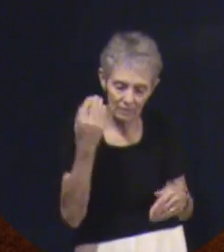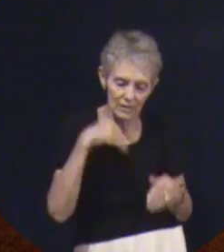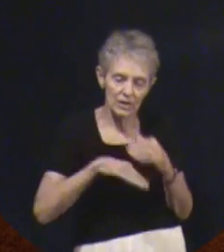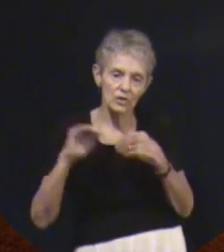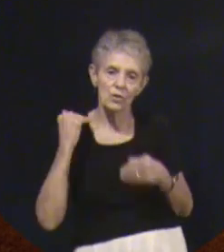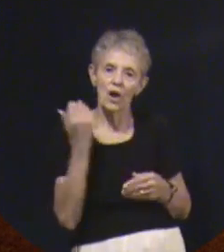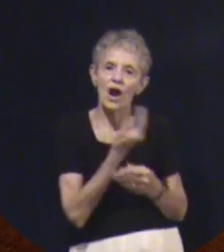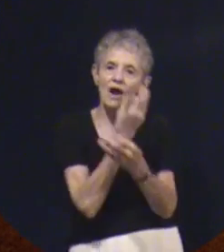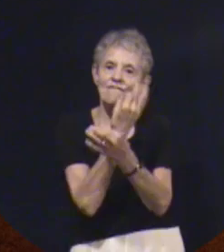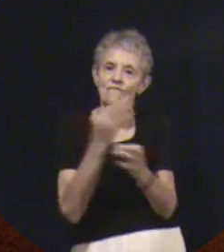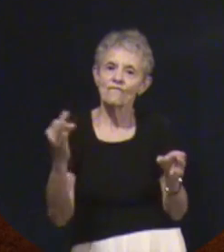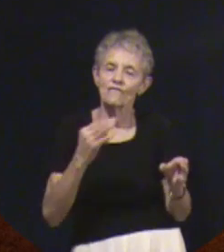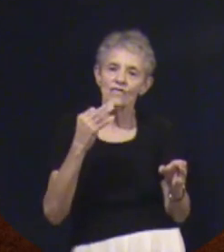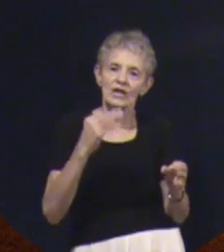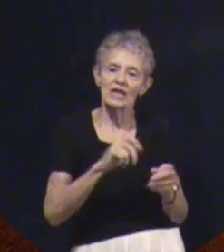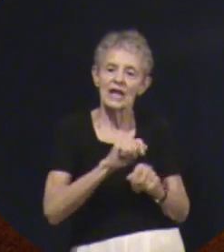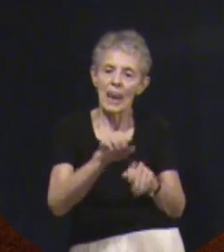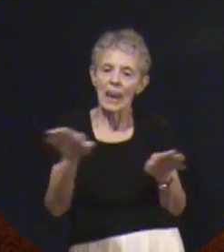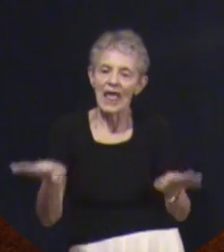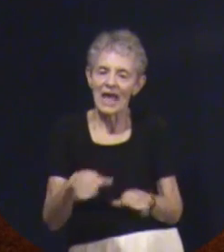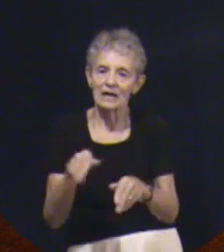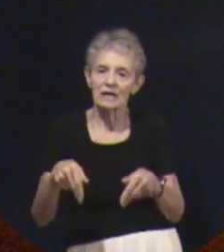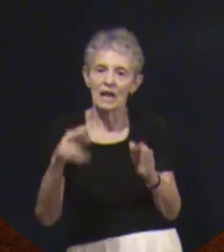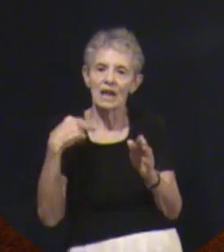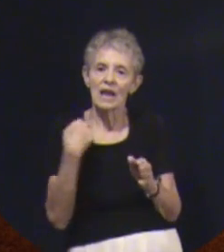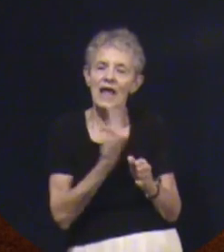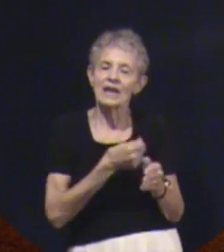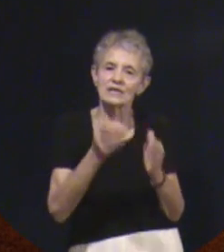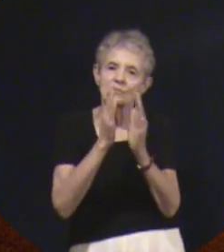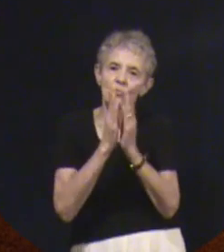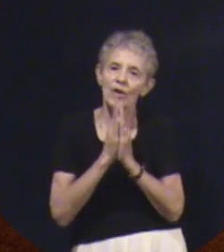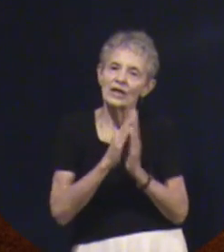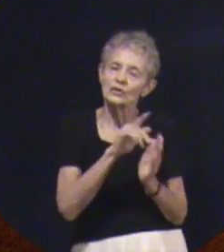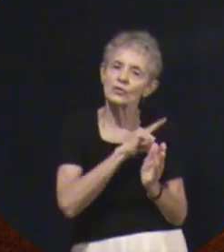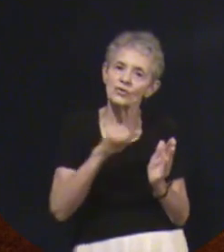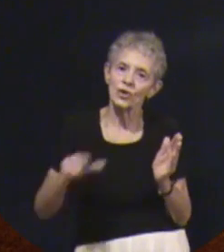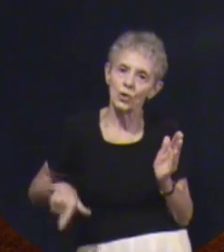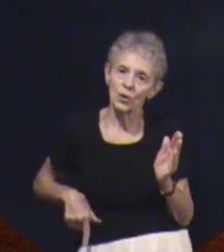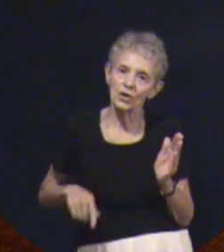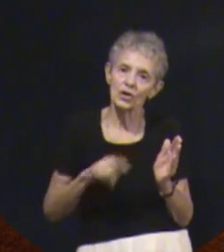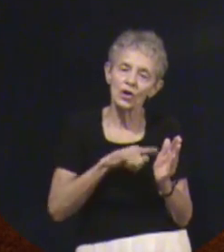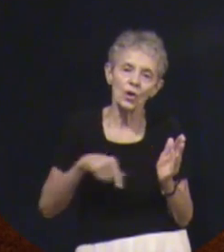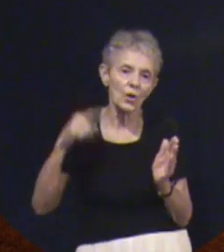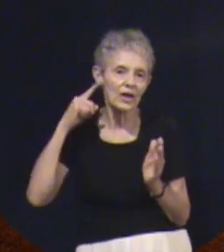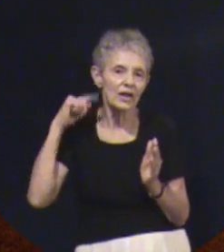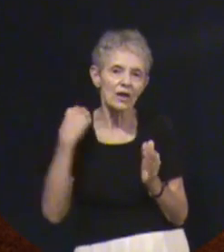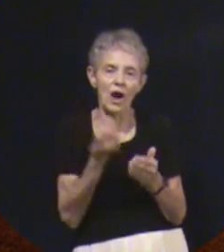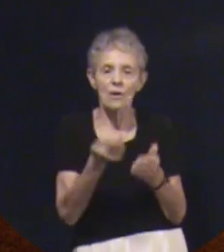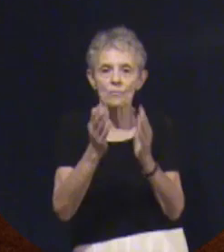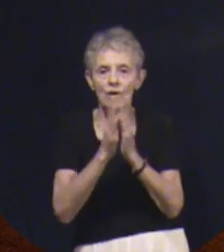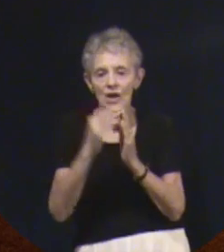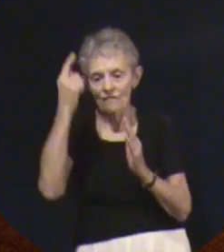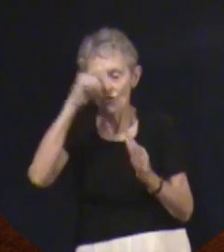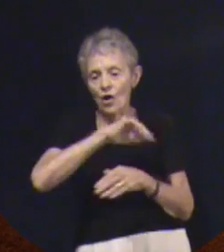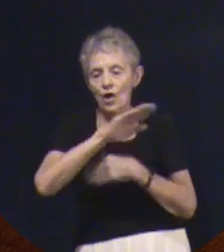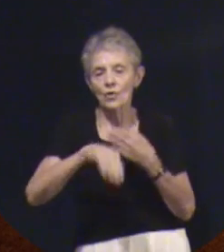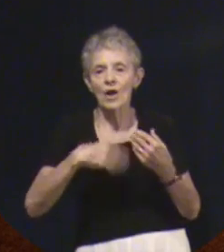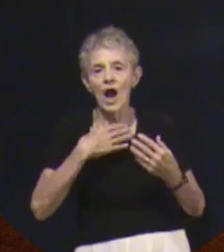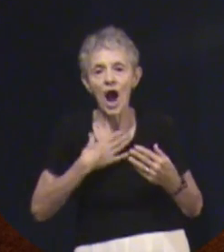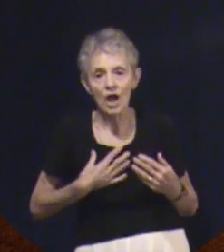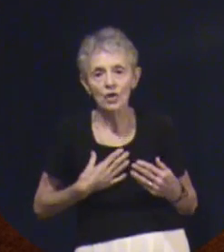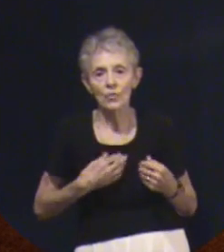free land, let us pray to the Lord. Lord, hear our prayer. For those who are hungry,